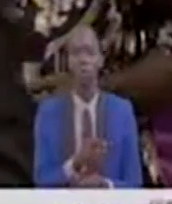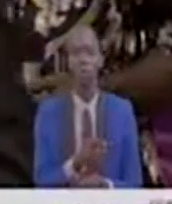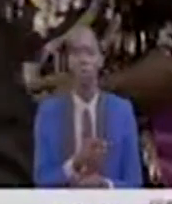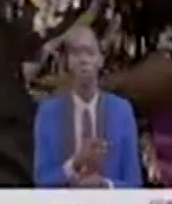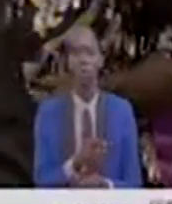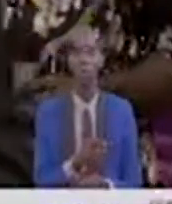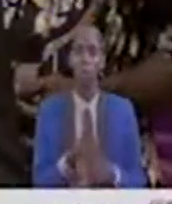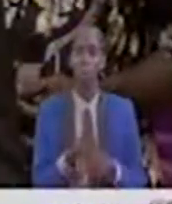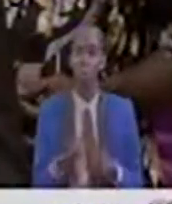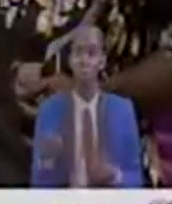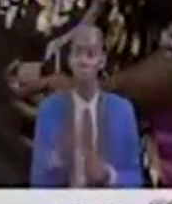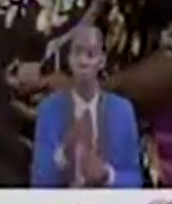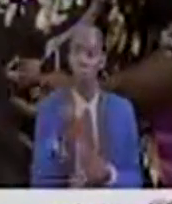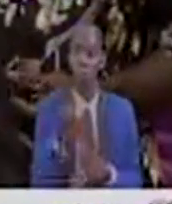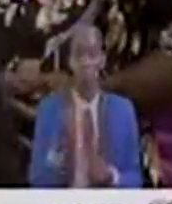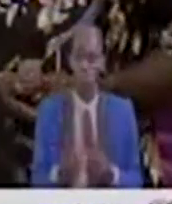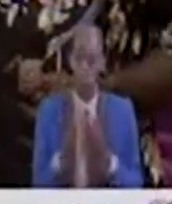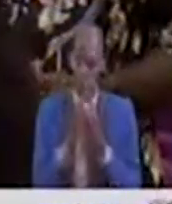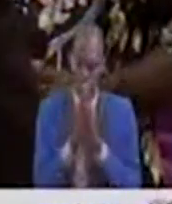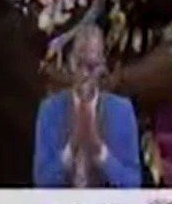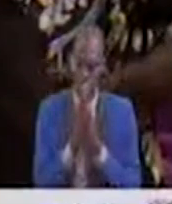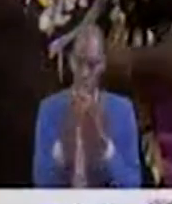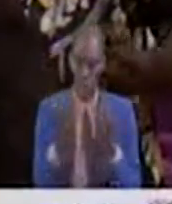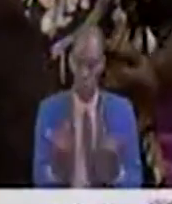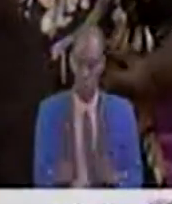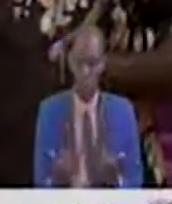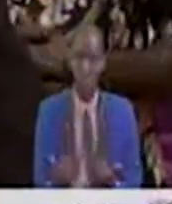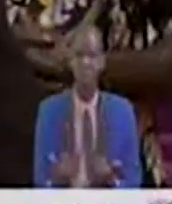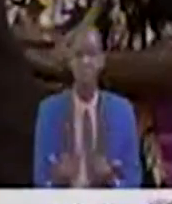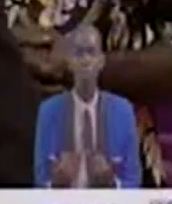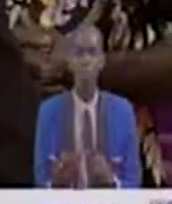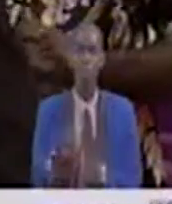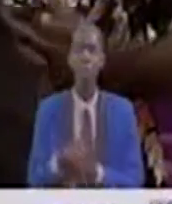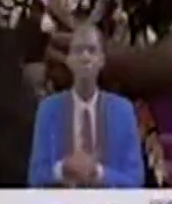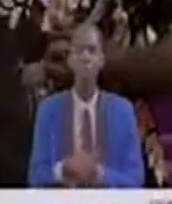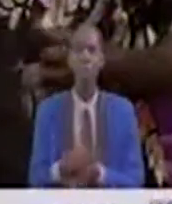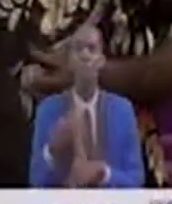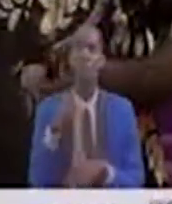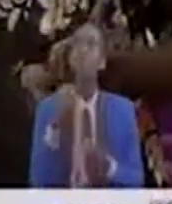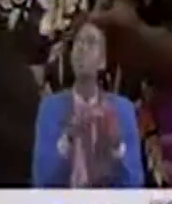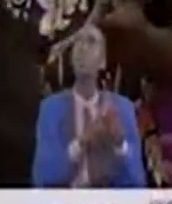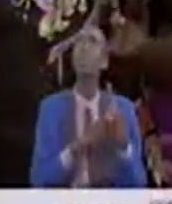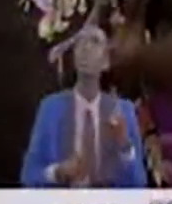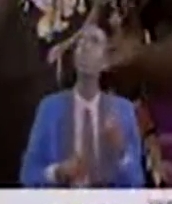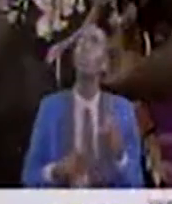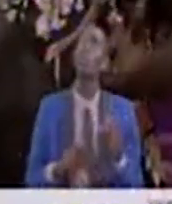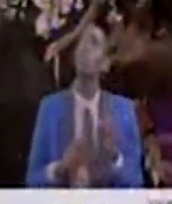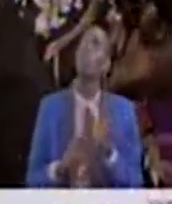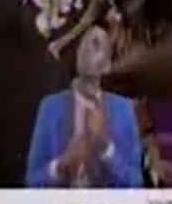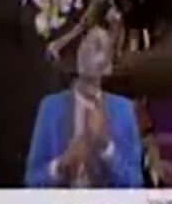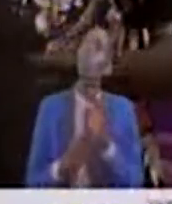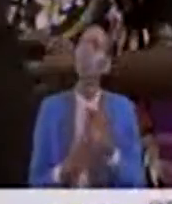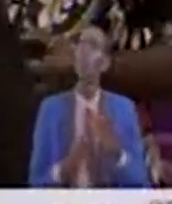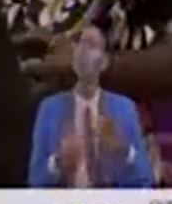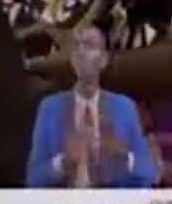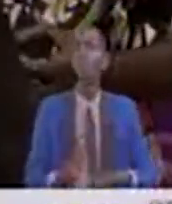But you want to tell the Lord, Lord, have mercy on me.